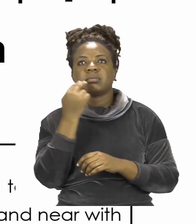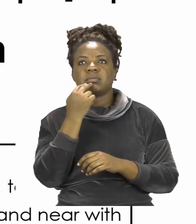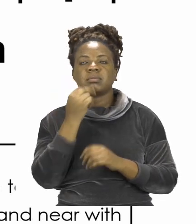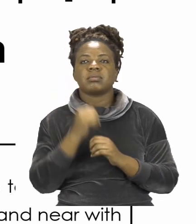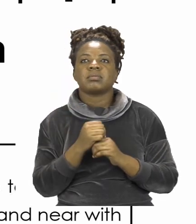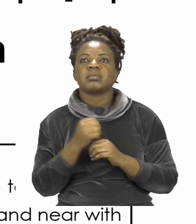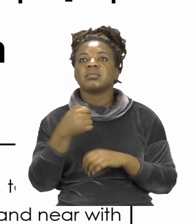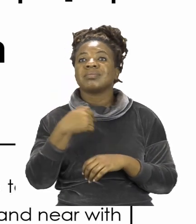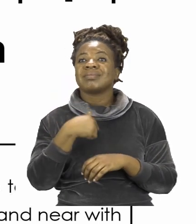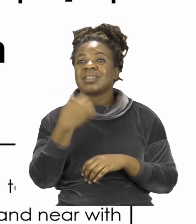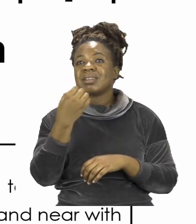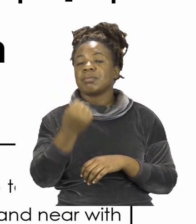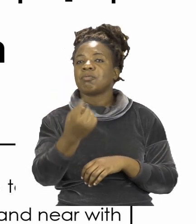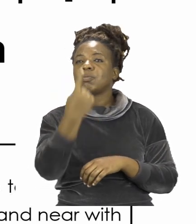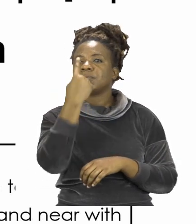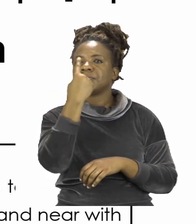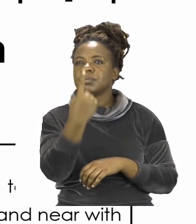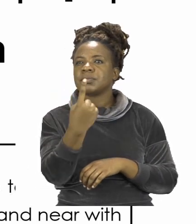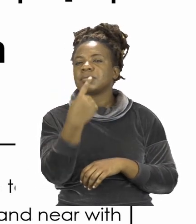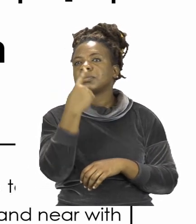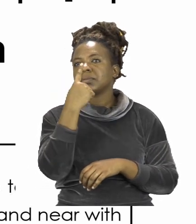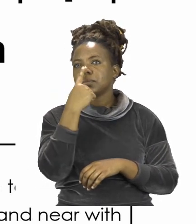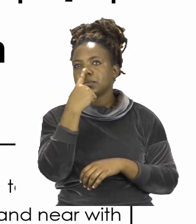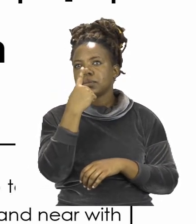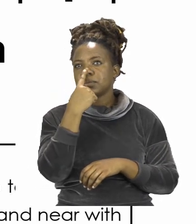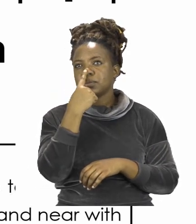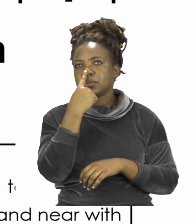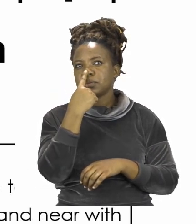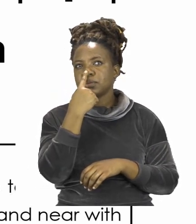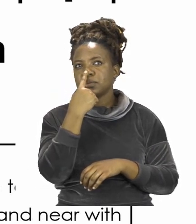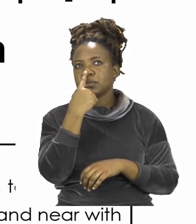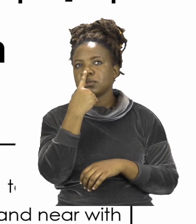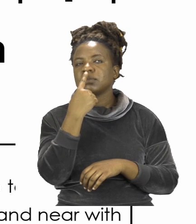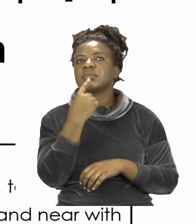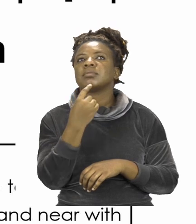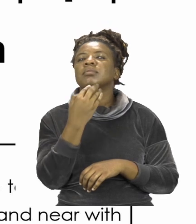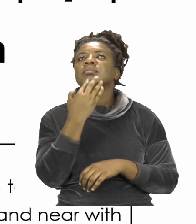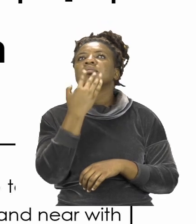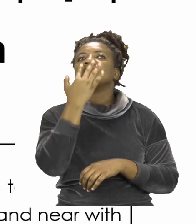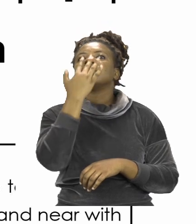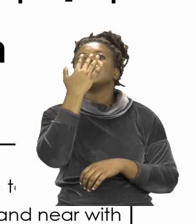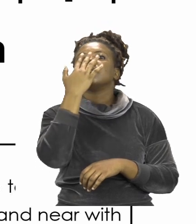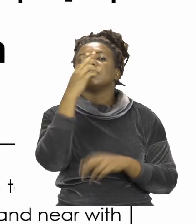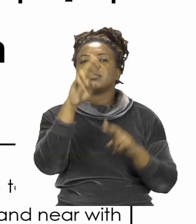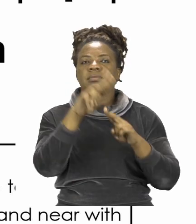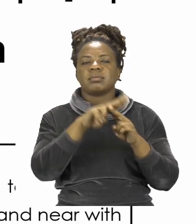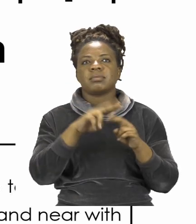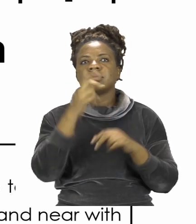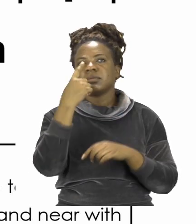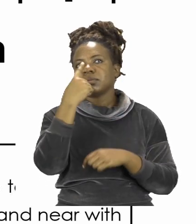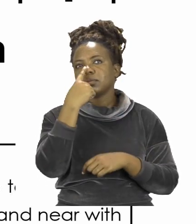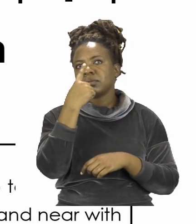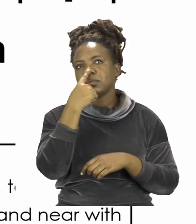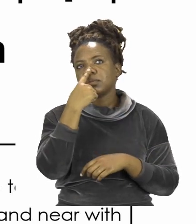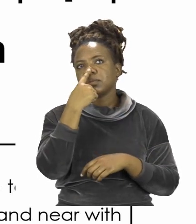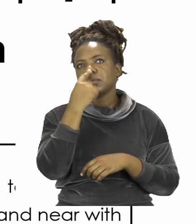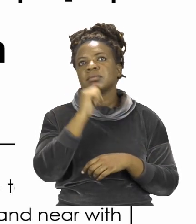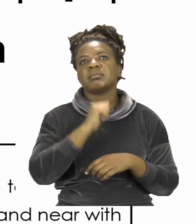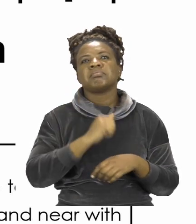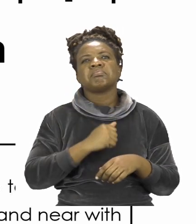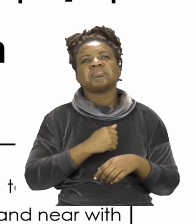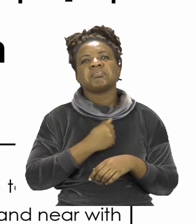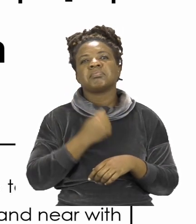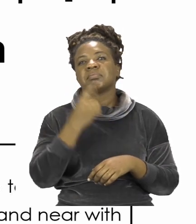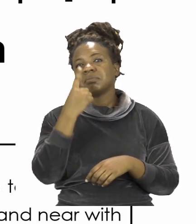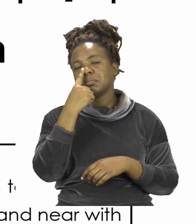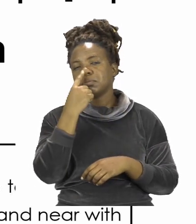I have 1 nose. I can smell with my nose. My nose can